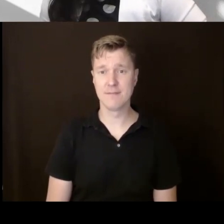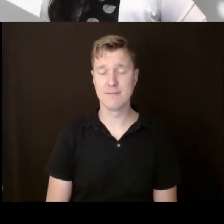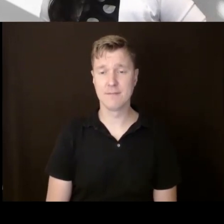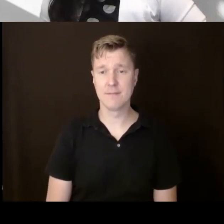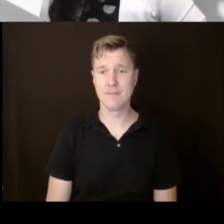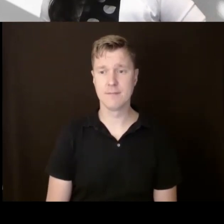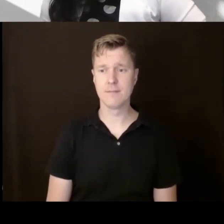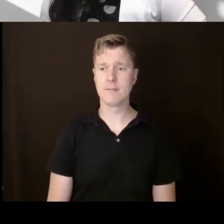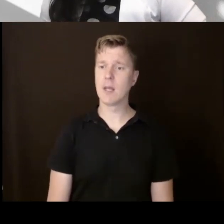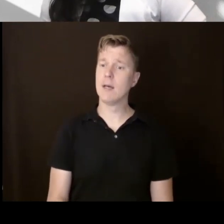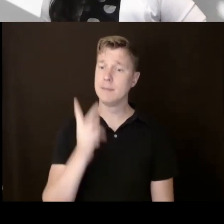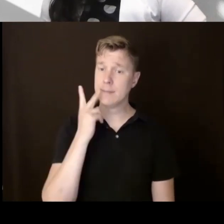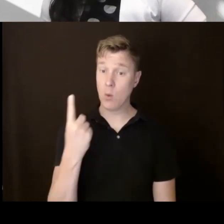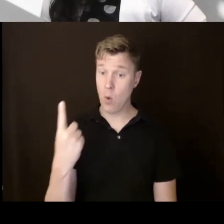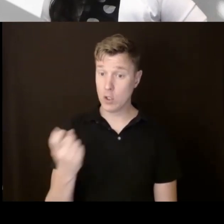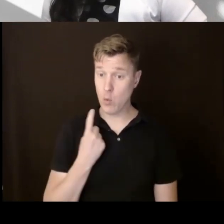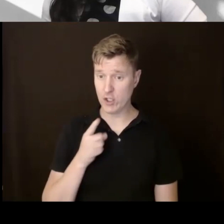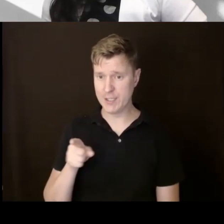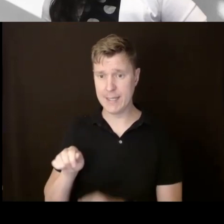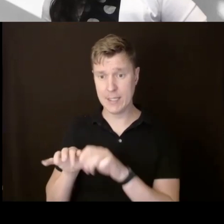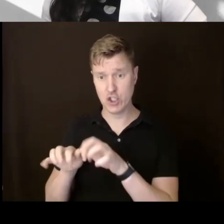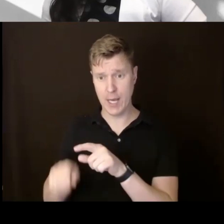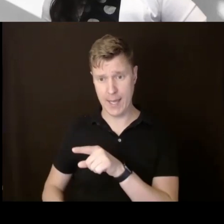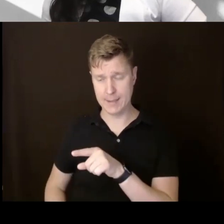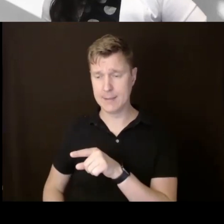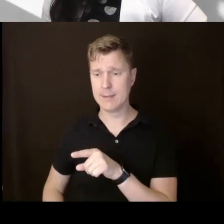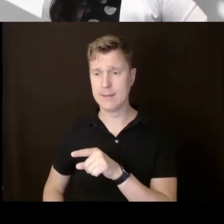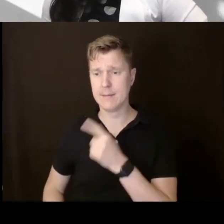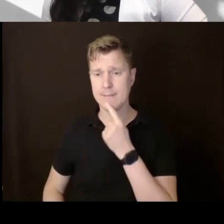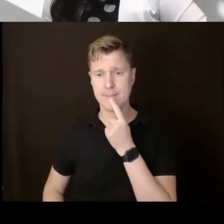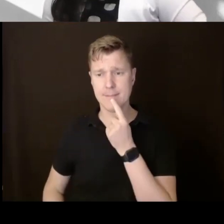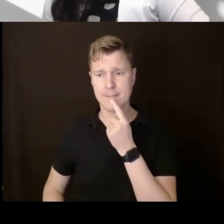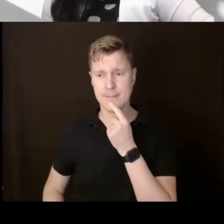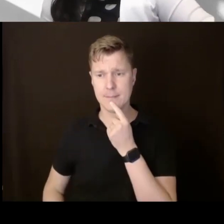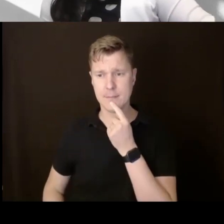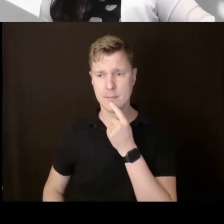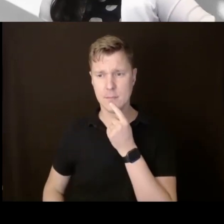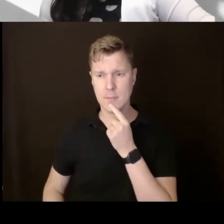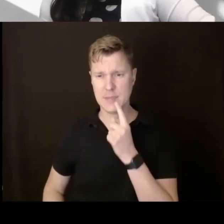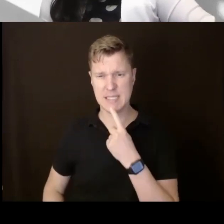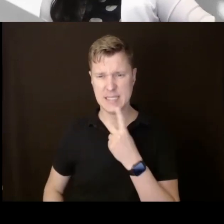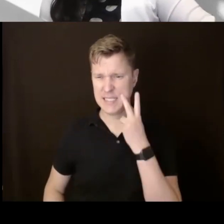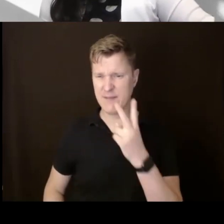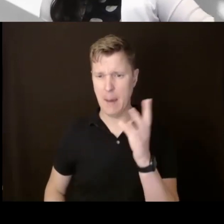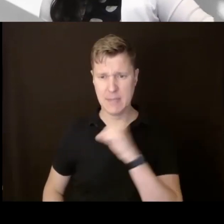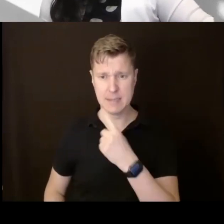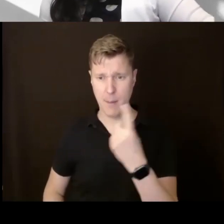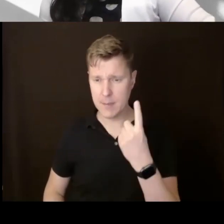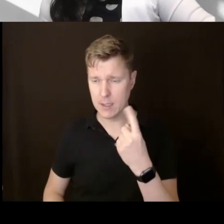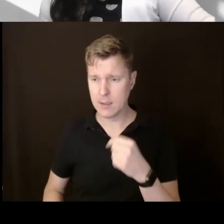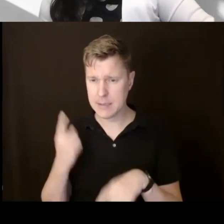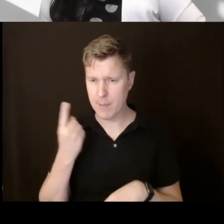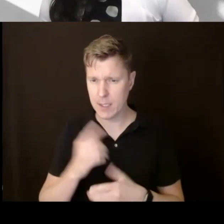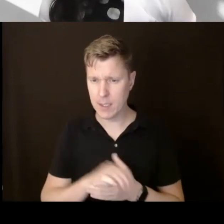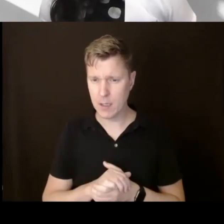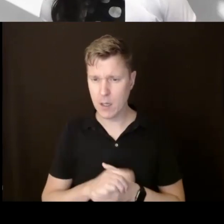So I'm seeing a question in the chat about, and I'll have to scroll up to see if I missed anything. I'm seeing a question in the chat about, what